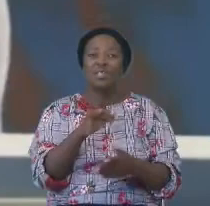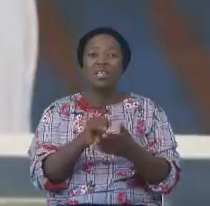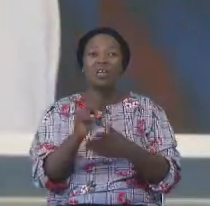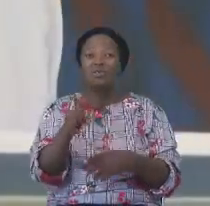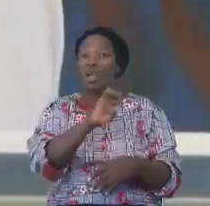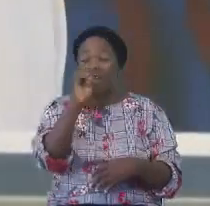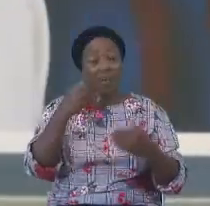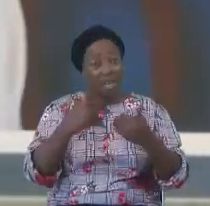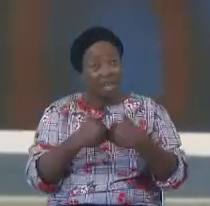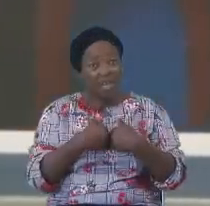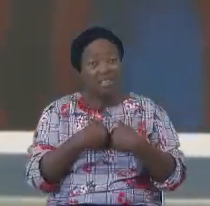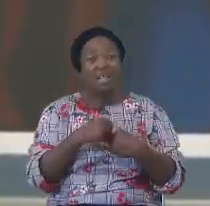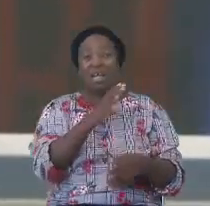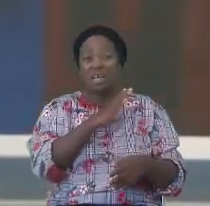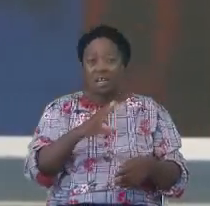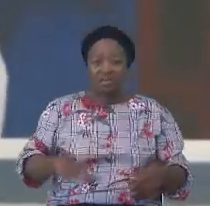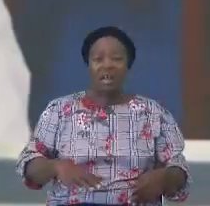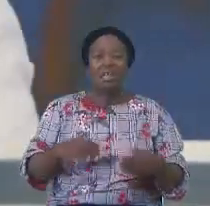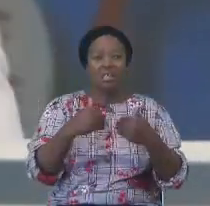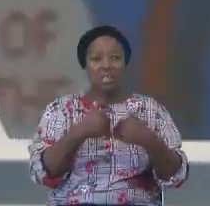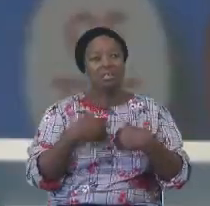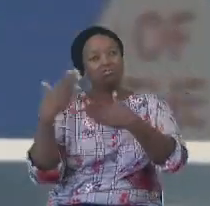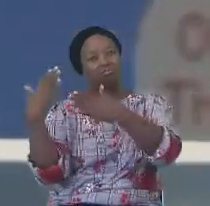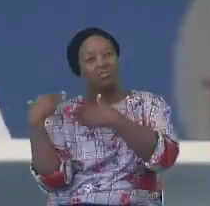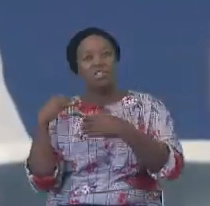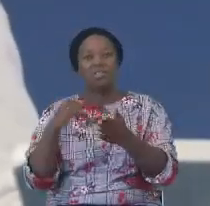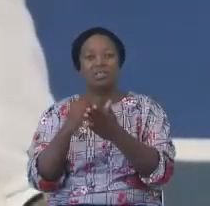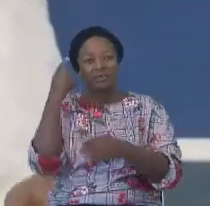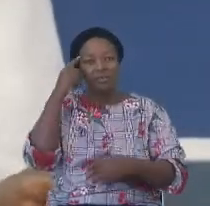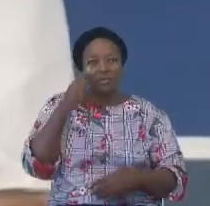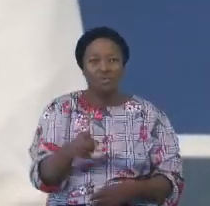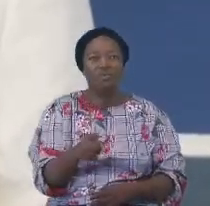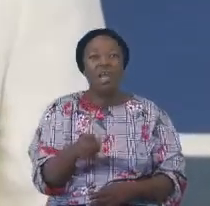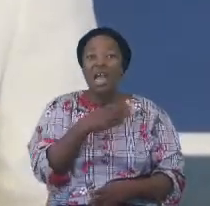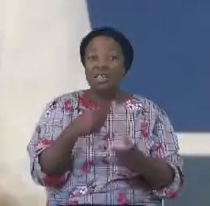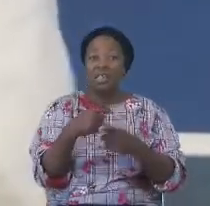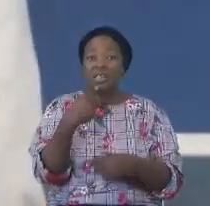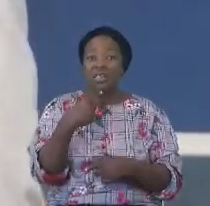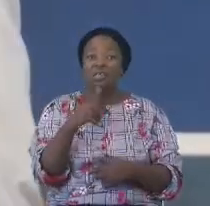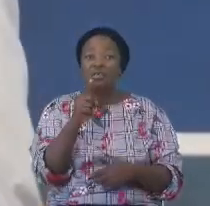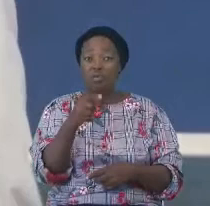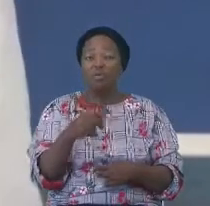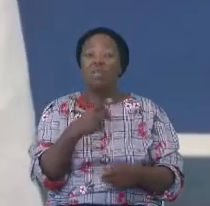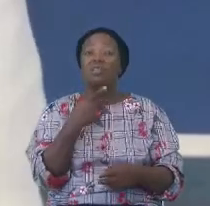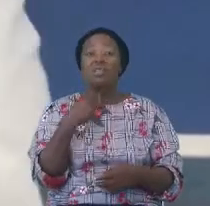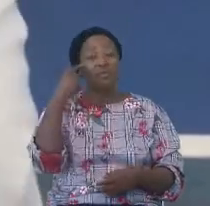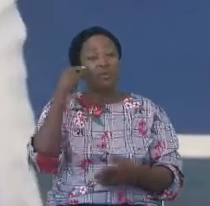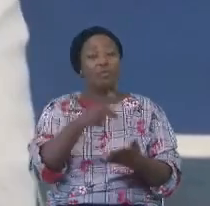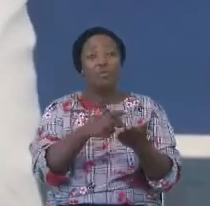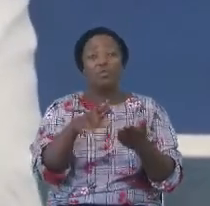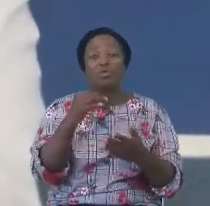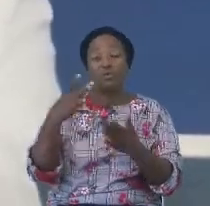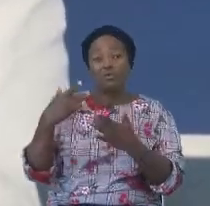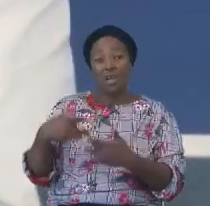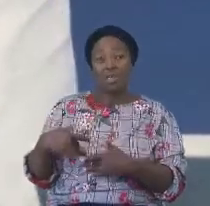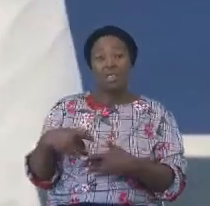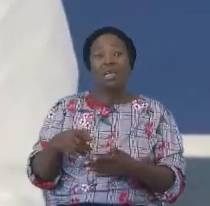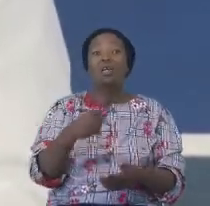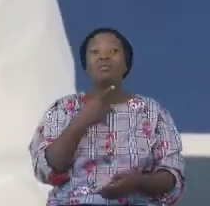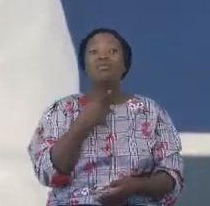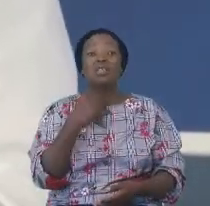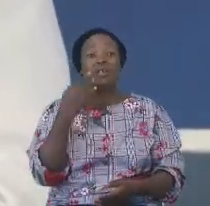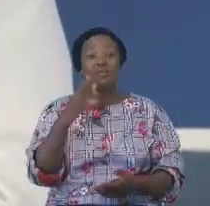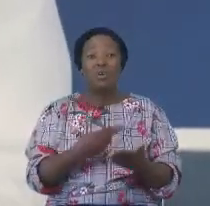every form of thirst you'll ever have, Christ has borne it for you already. And he said,